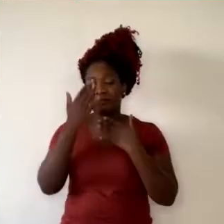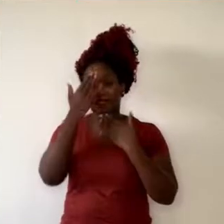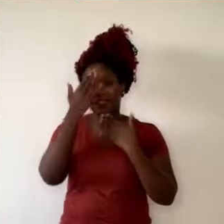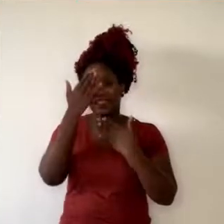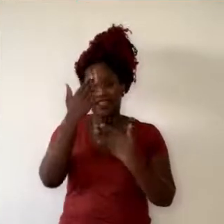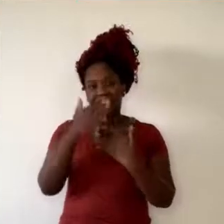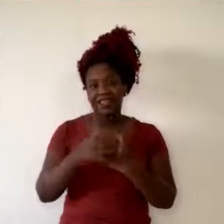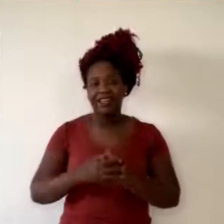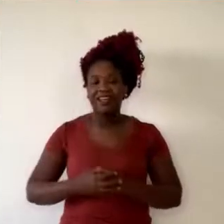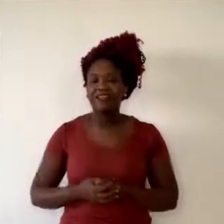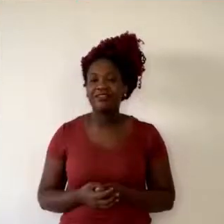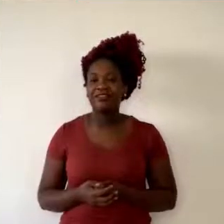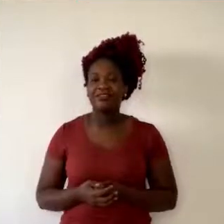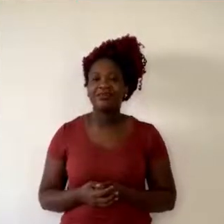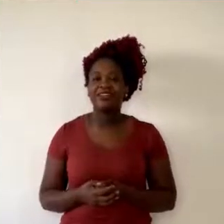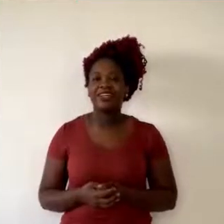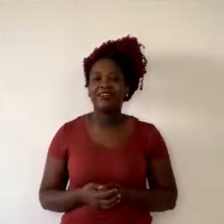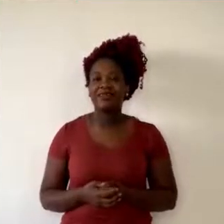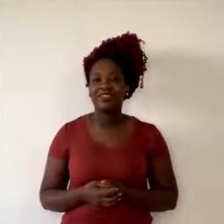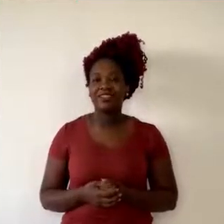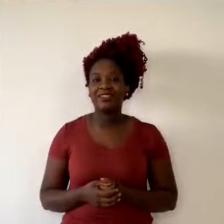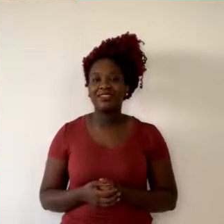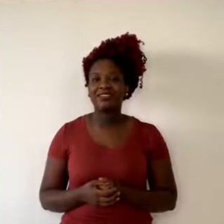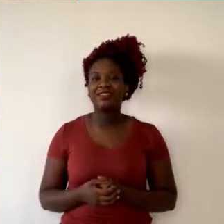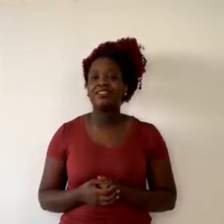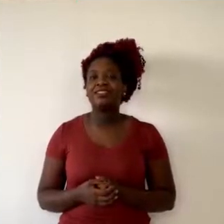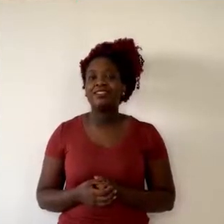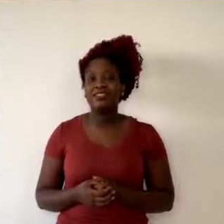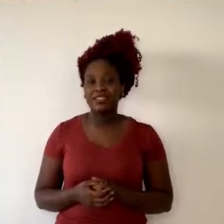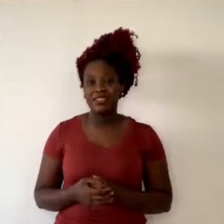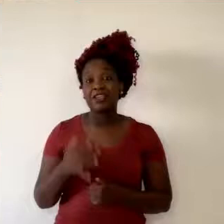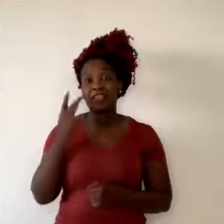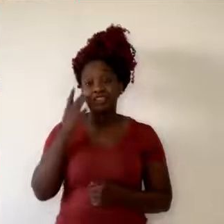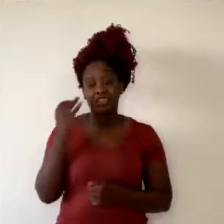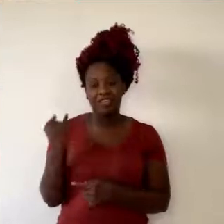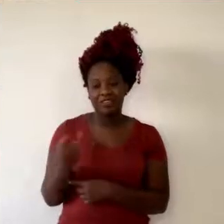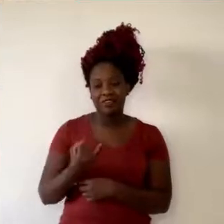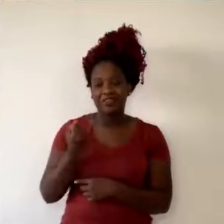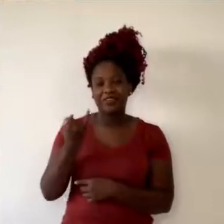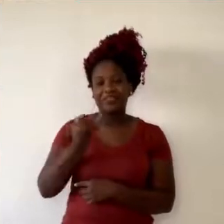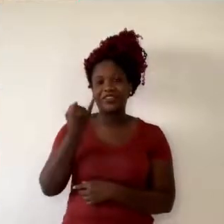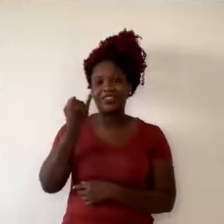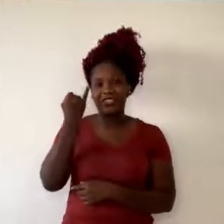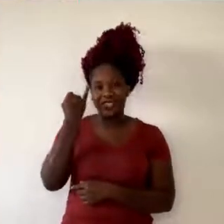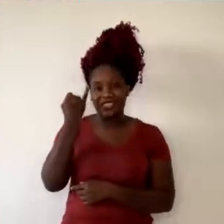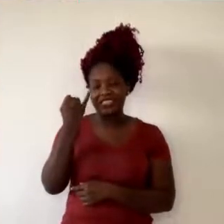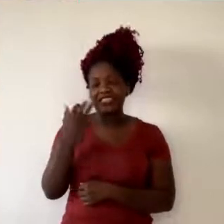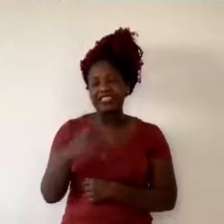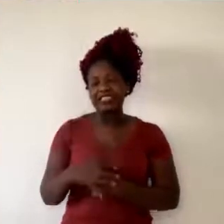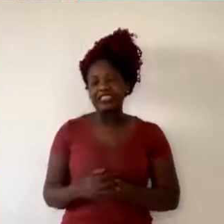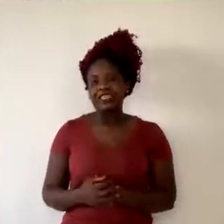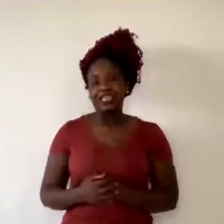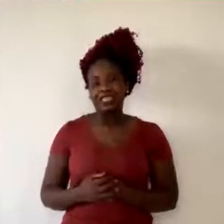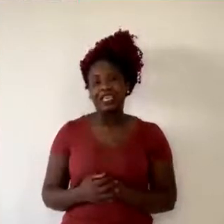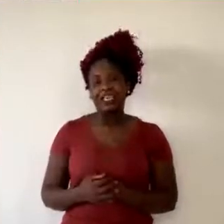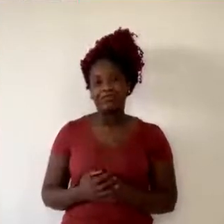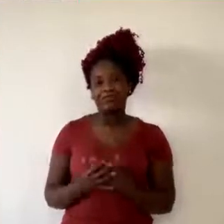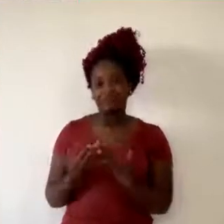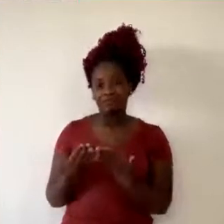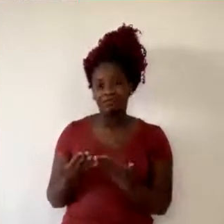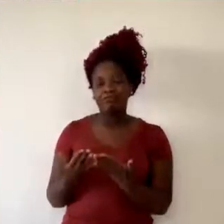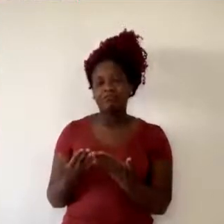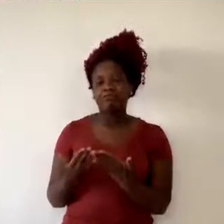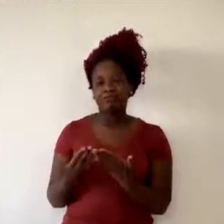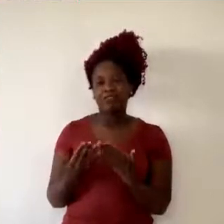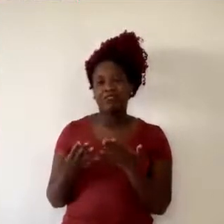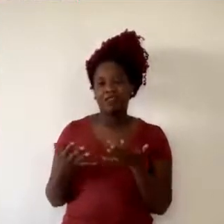Wow. For this message, I think it's important to listen. Really, these